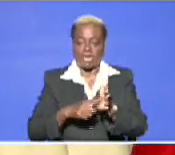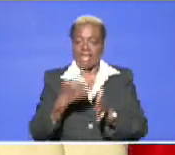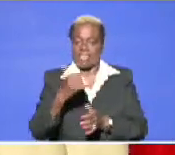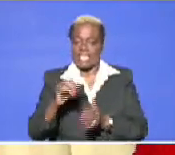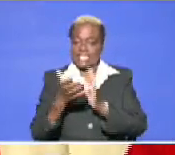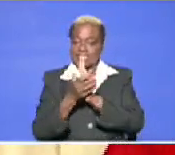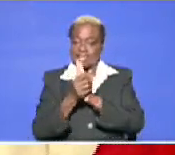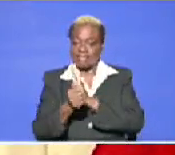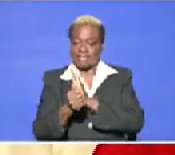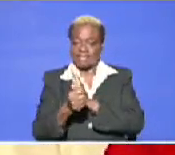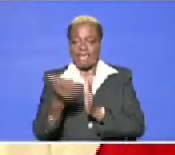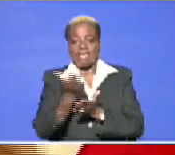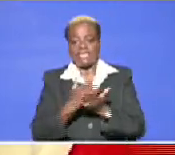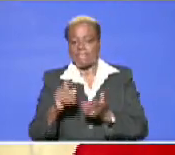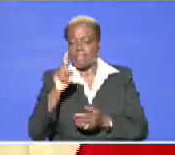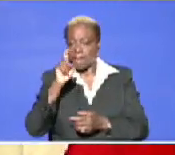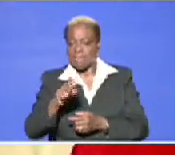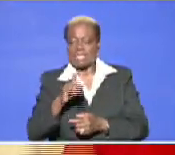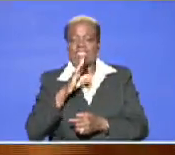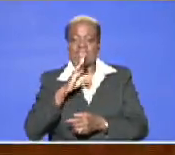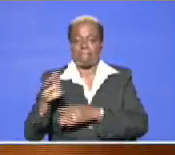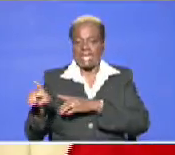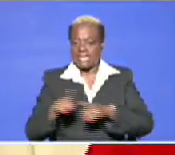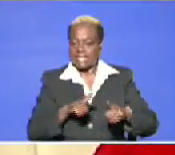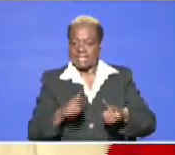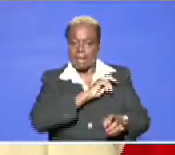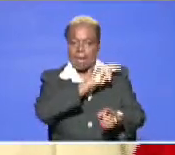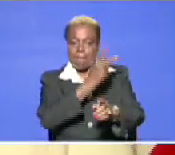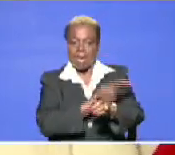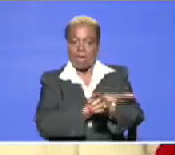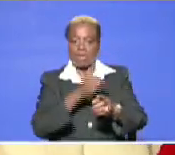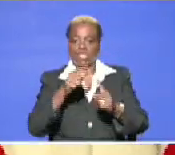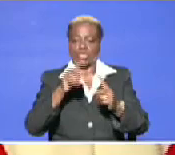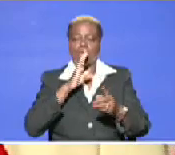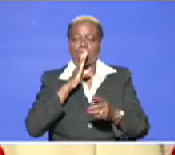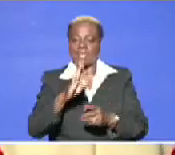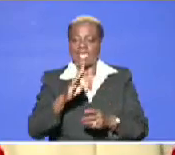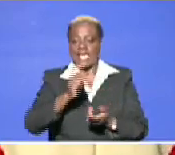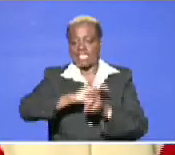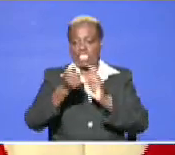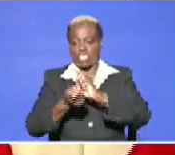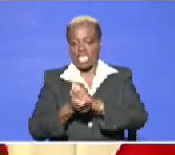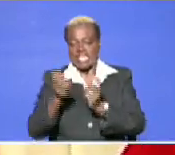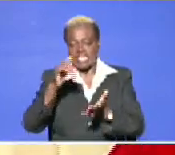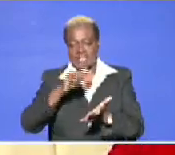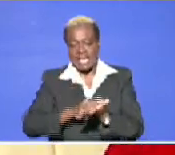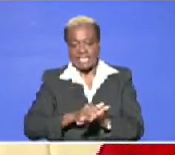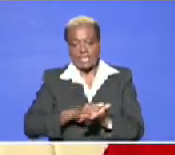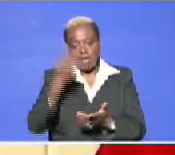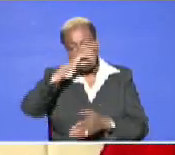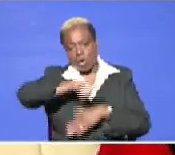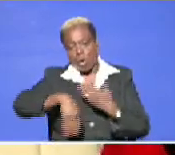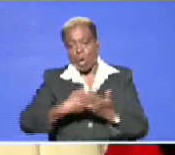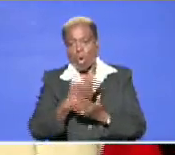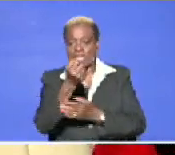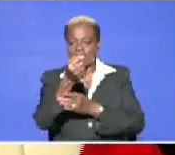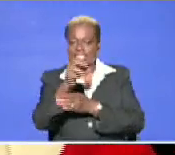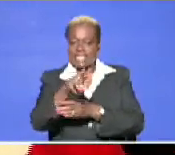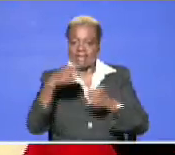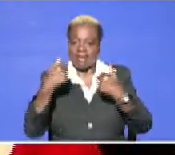to be done, the powers to be, to change that. At all senior games, especially senior boys, a place has to be